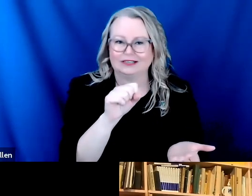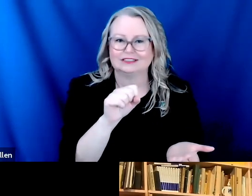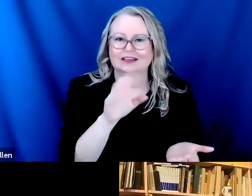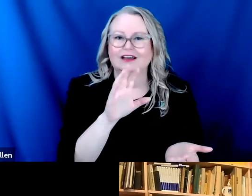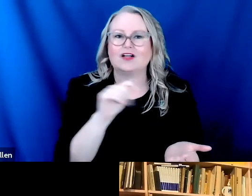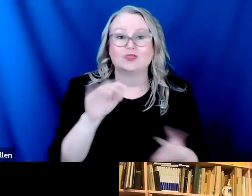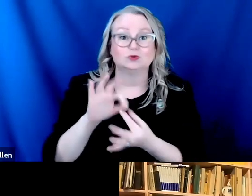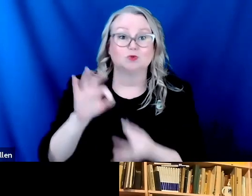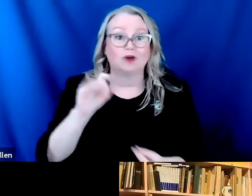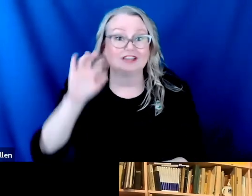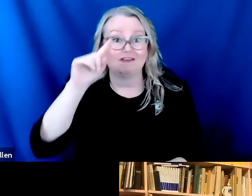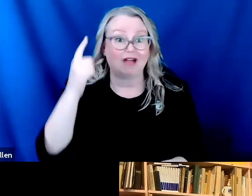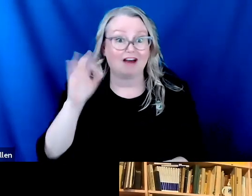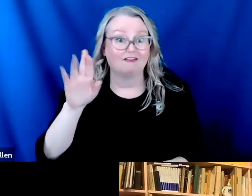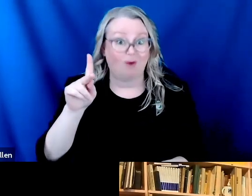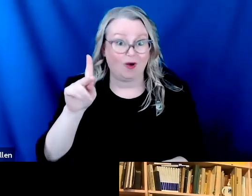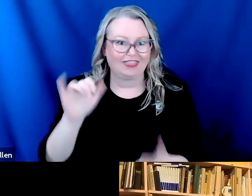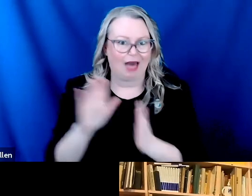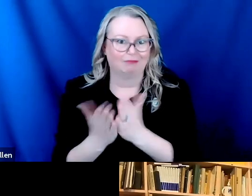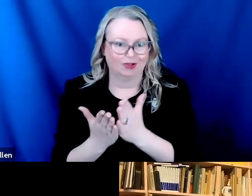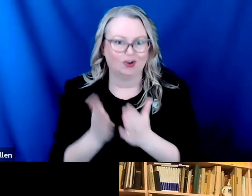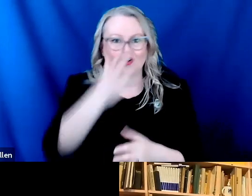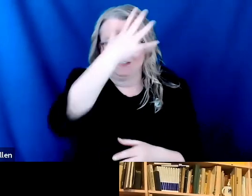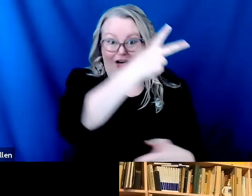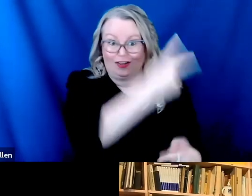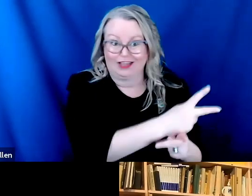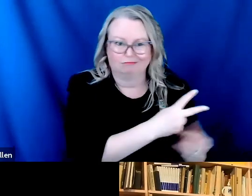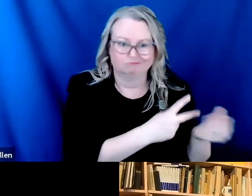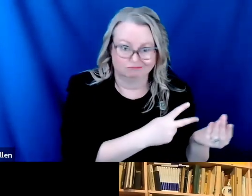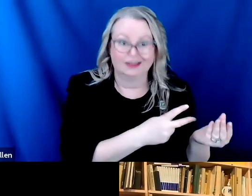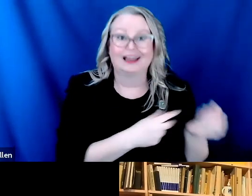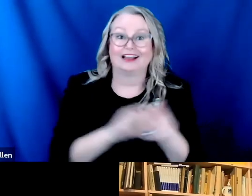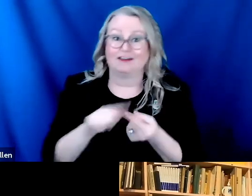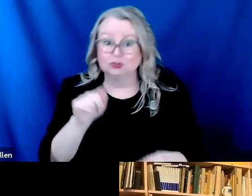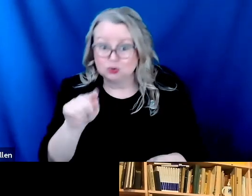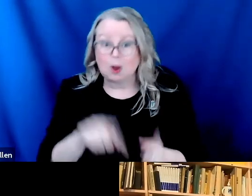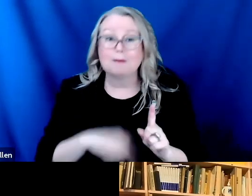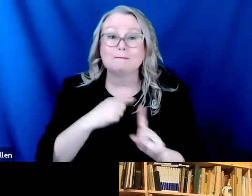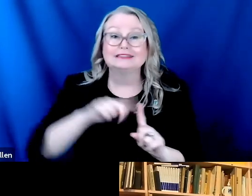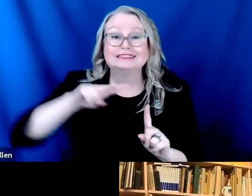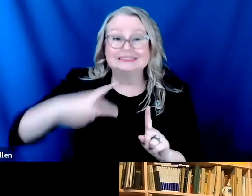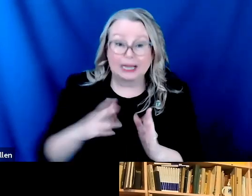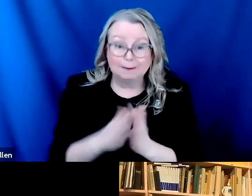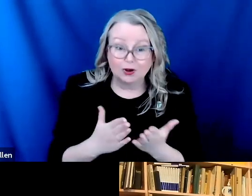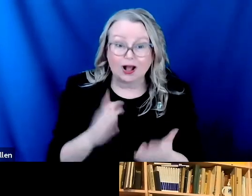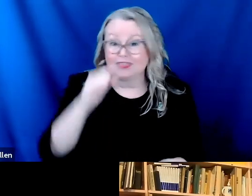bookshelf, and that he gave you a copy of Black Reconstruction as you headed off to college at